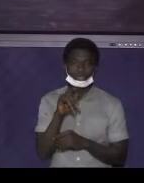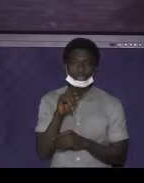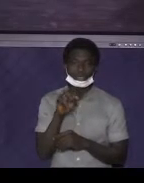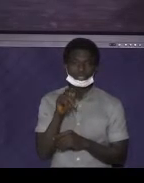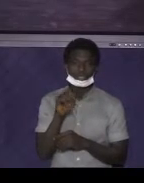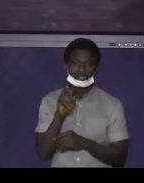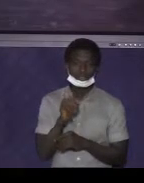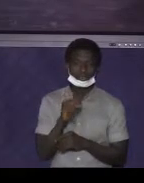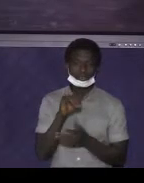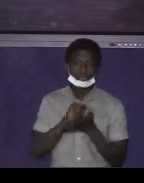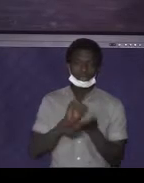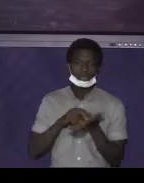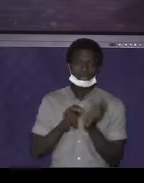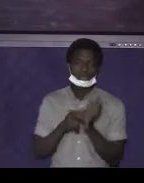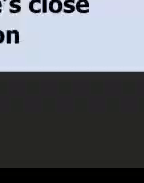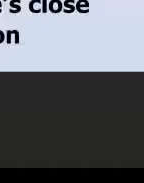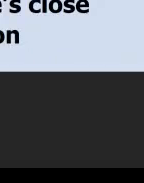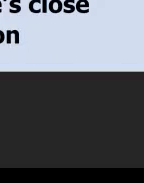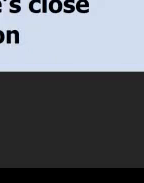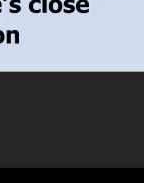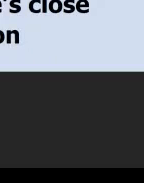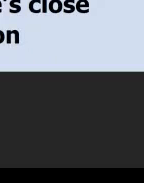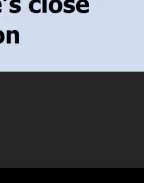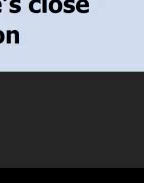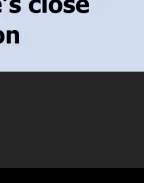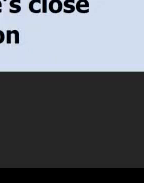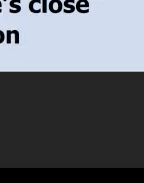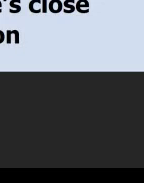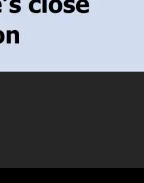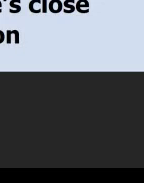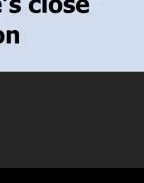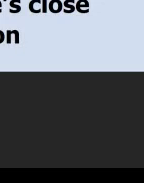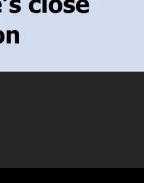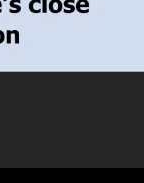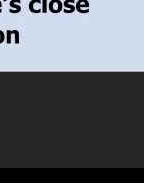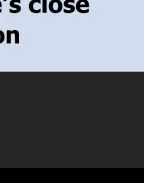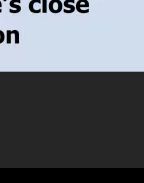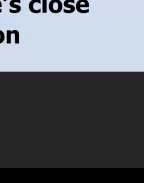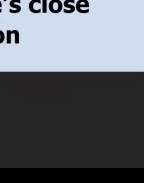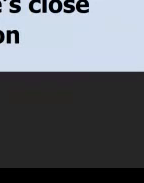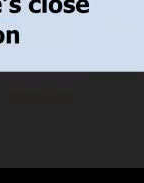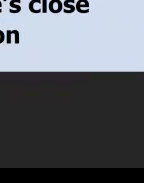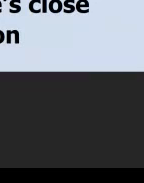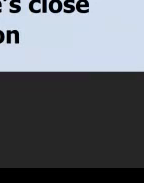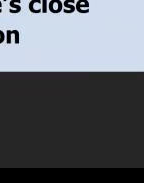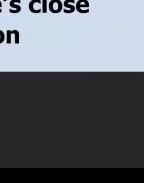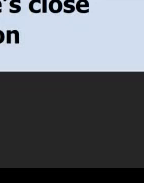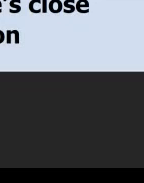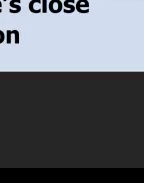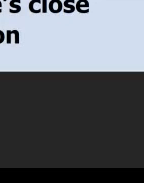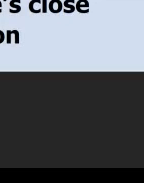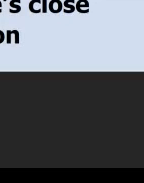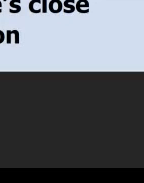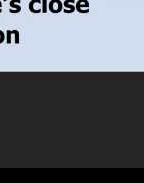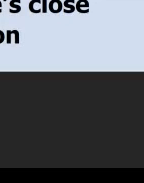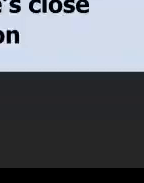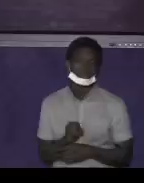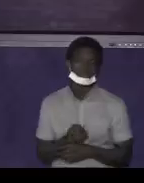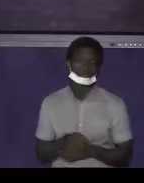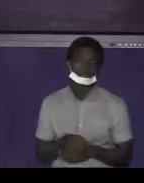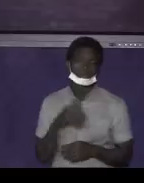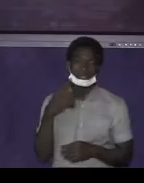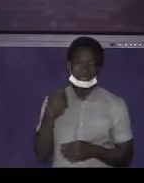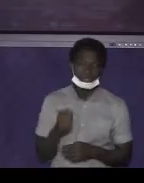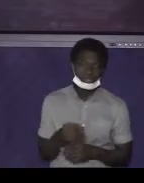contention. That means the object of dispute or an object of discourse. The issue we're discussing,